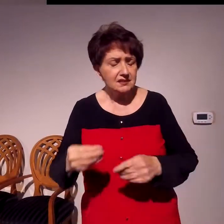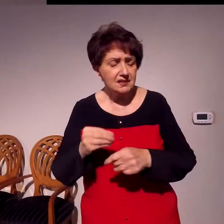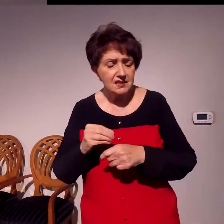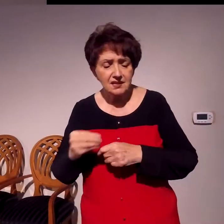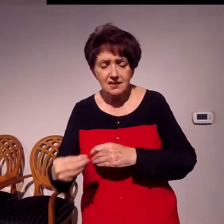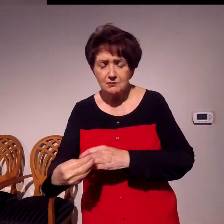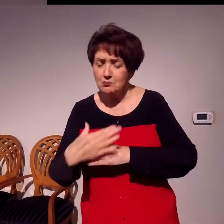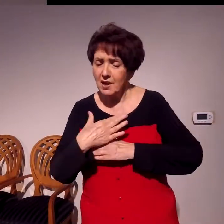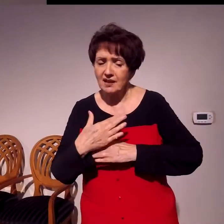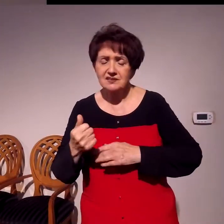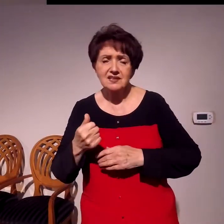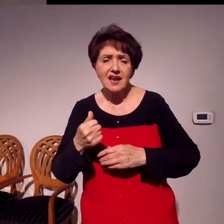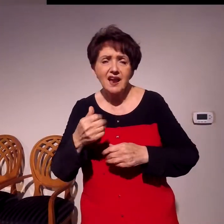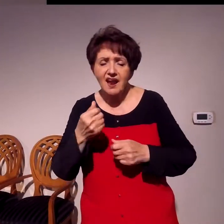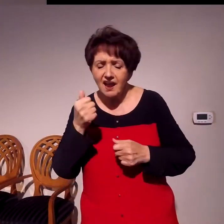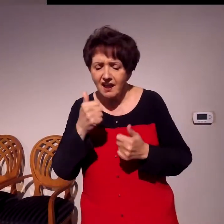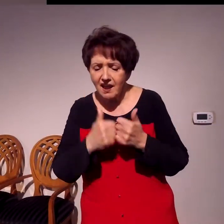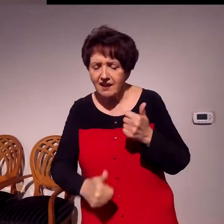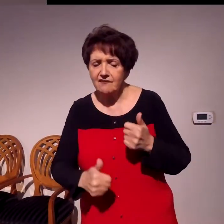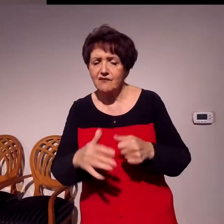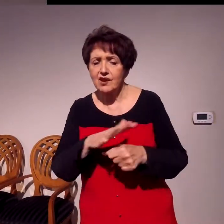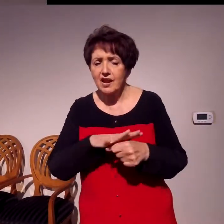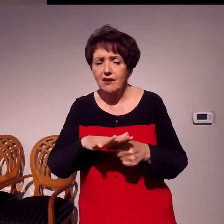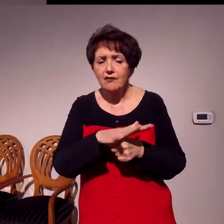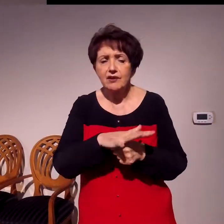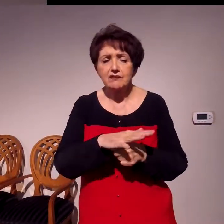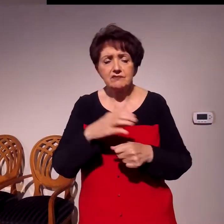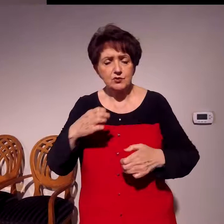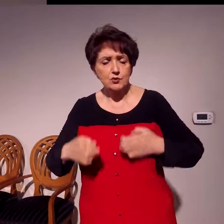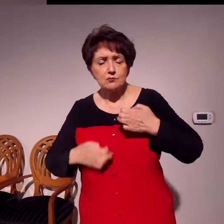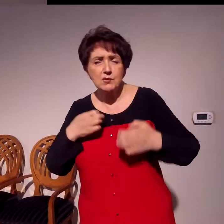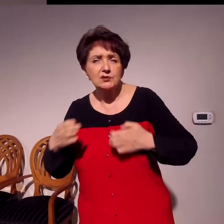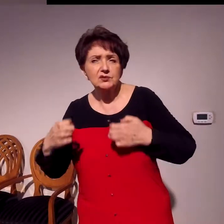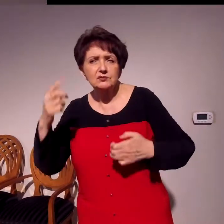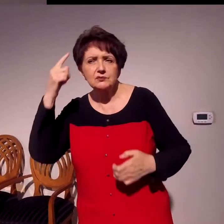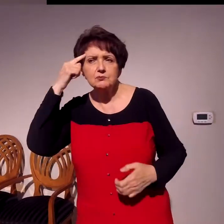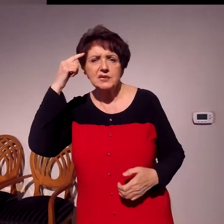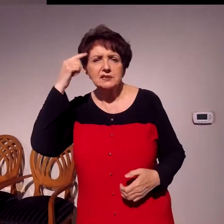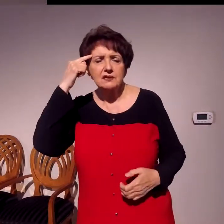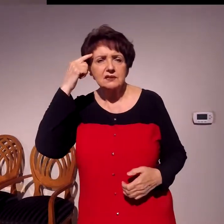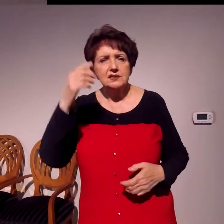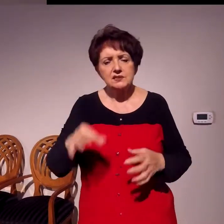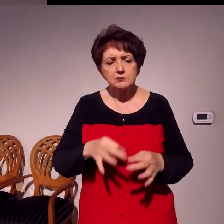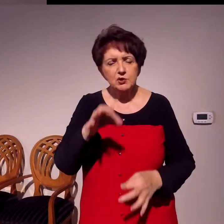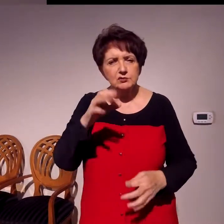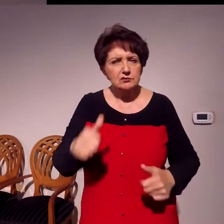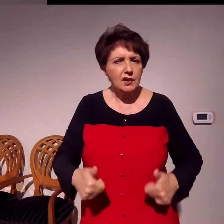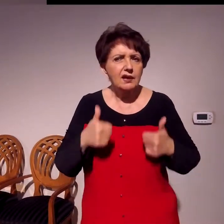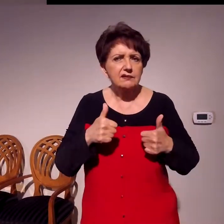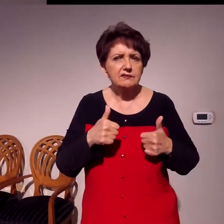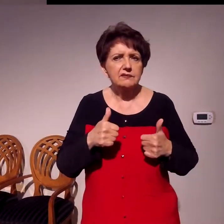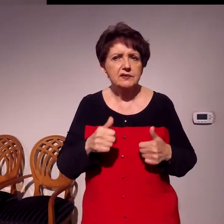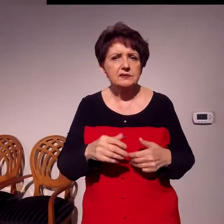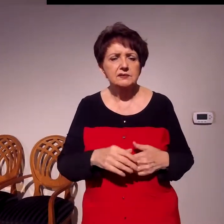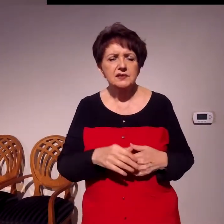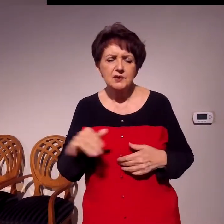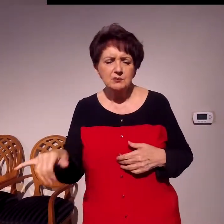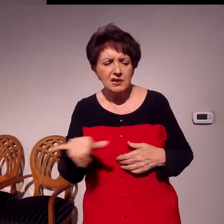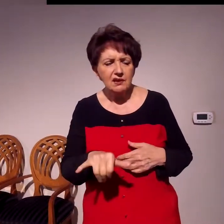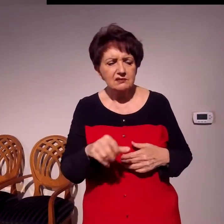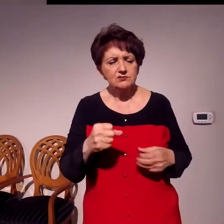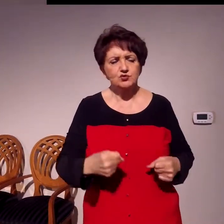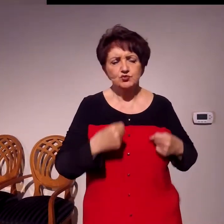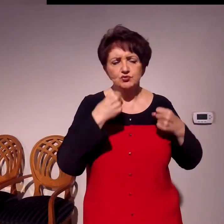our emotional, mental, and physical life. Right, it'd be like driving a car for 200,000